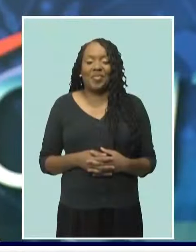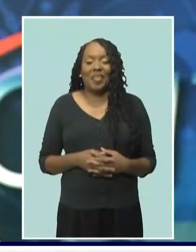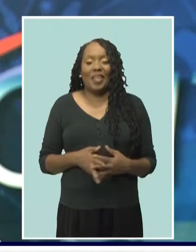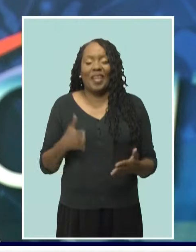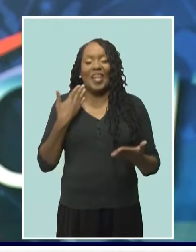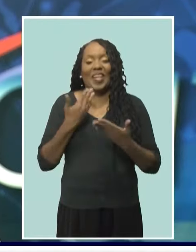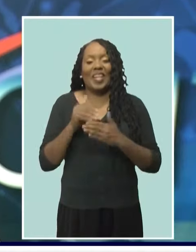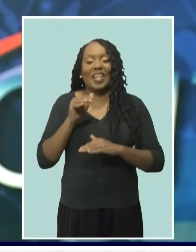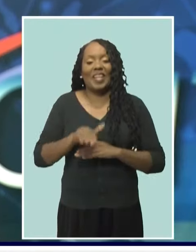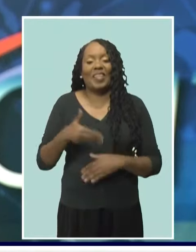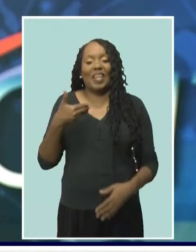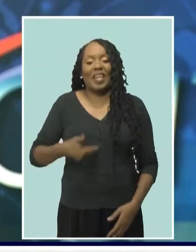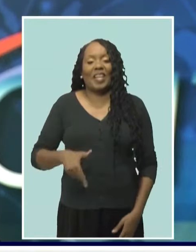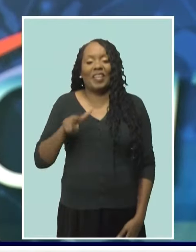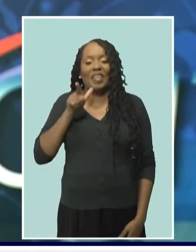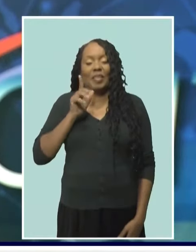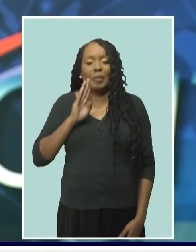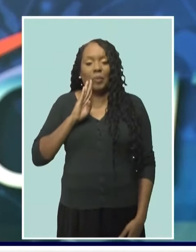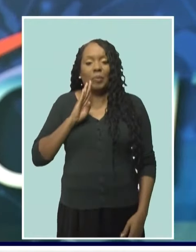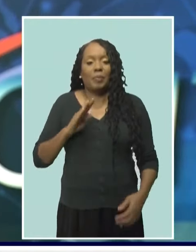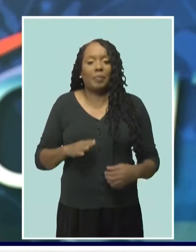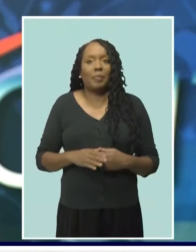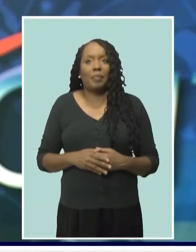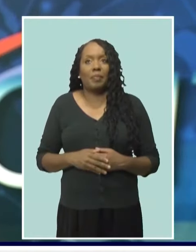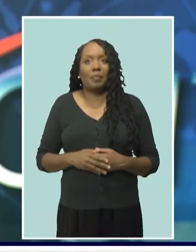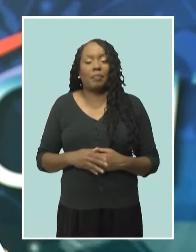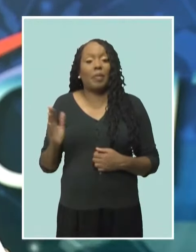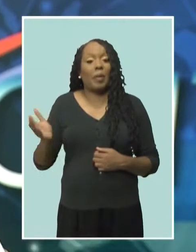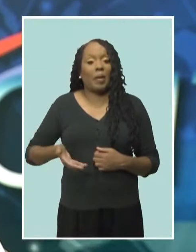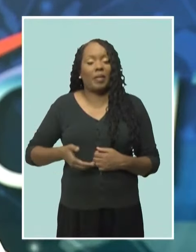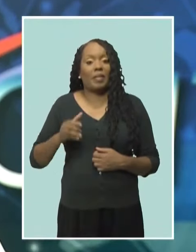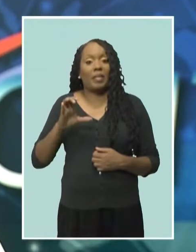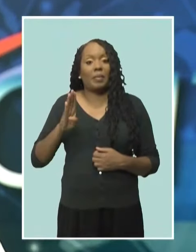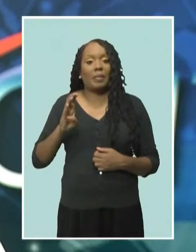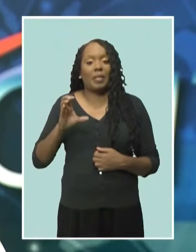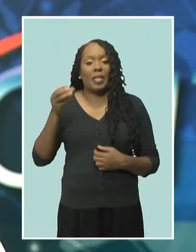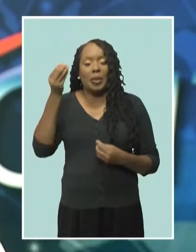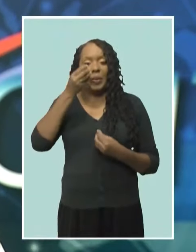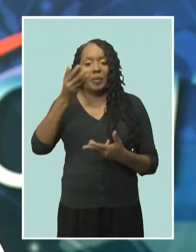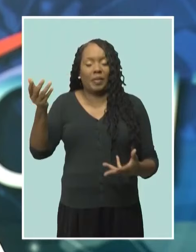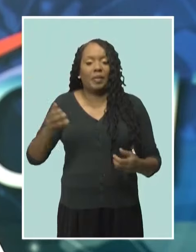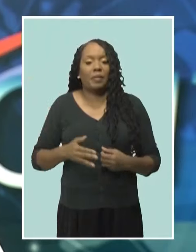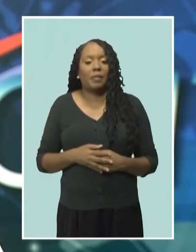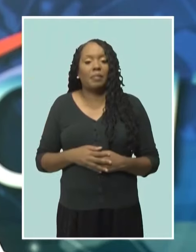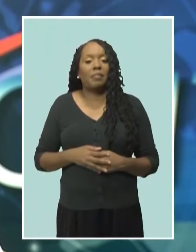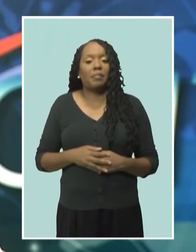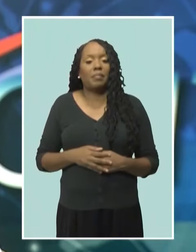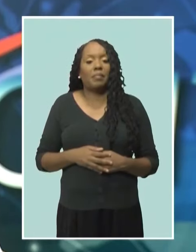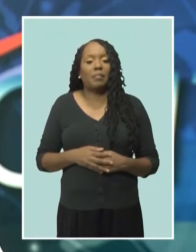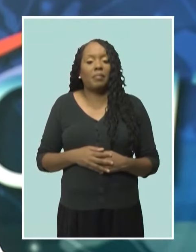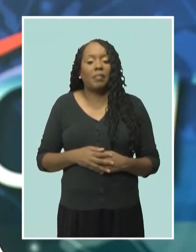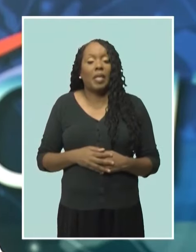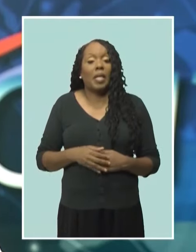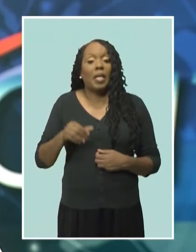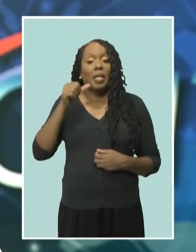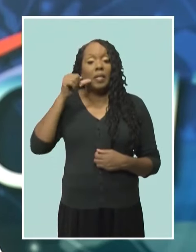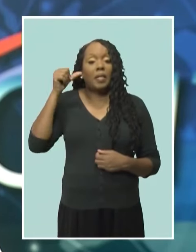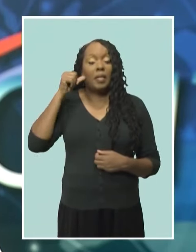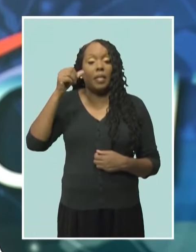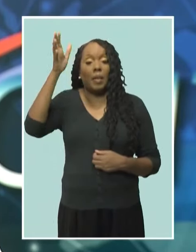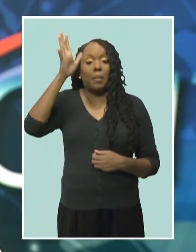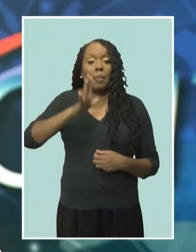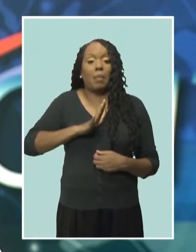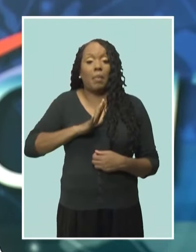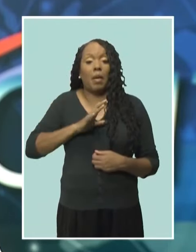Very good evening to you. I'm Lisa Broom. Thank you so much for tuning in. In our top story tonight, in the wake of 51-year-old Guyanese